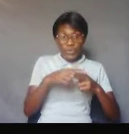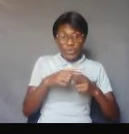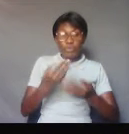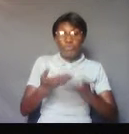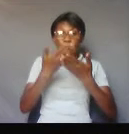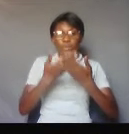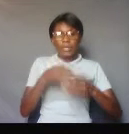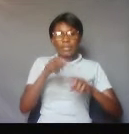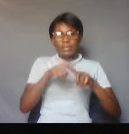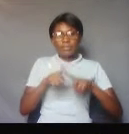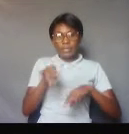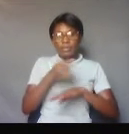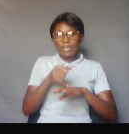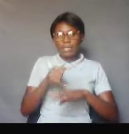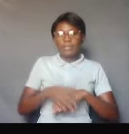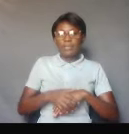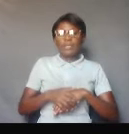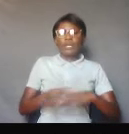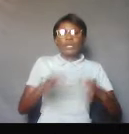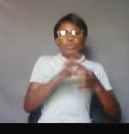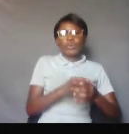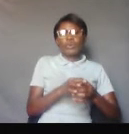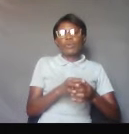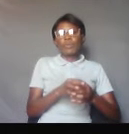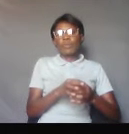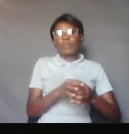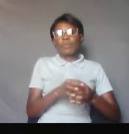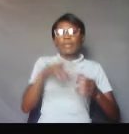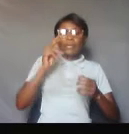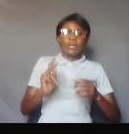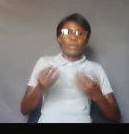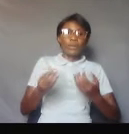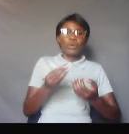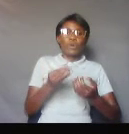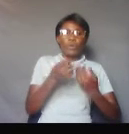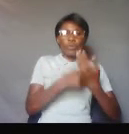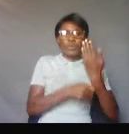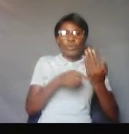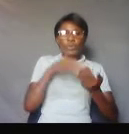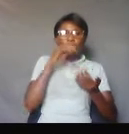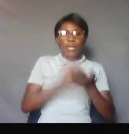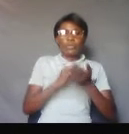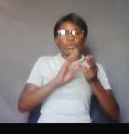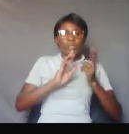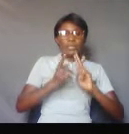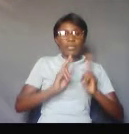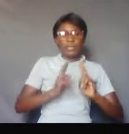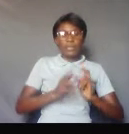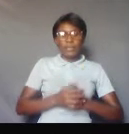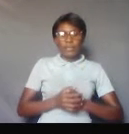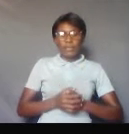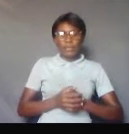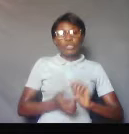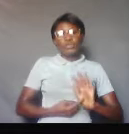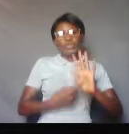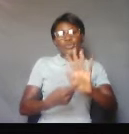middle of our discussions as a reflective surface. And this is a little theory that we've come up